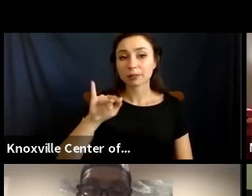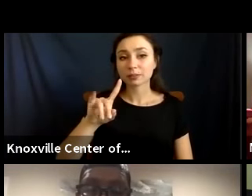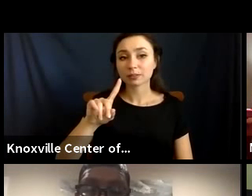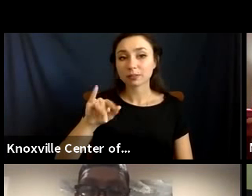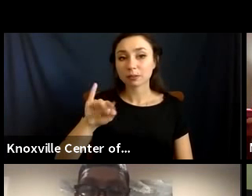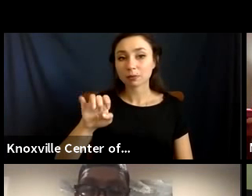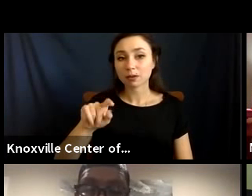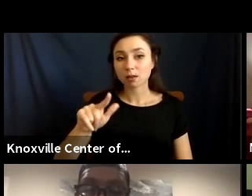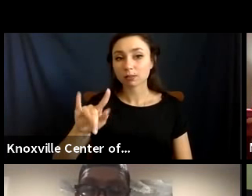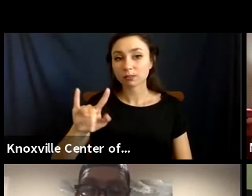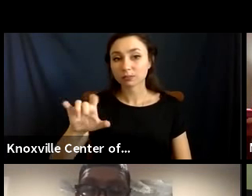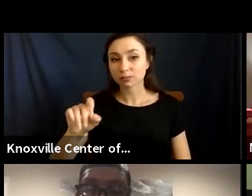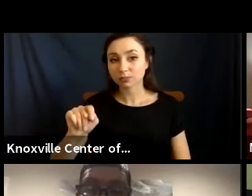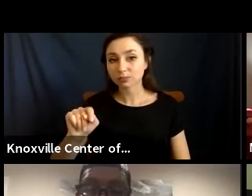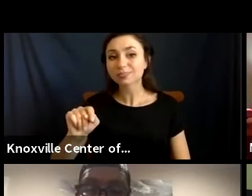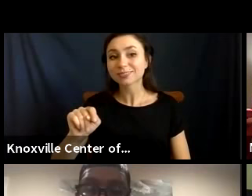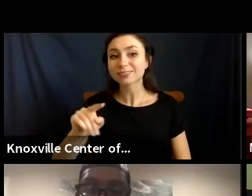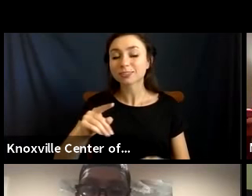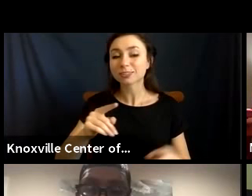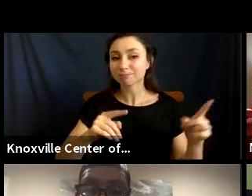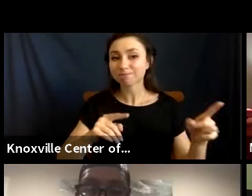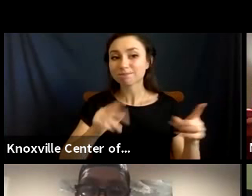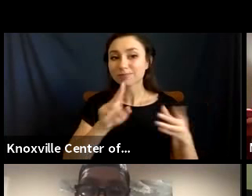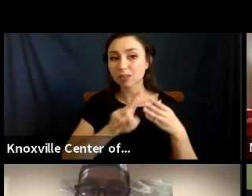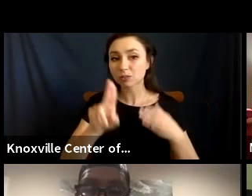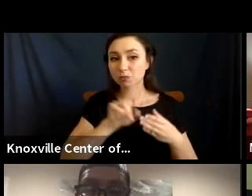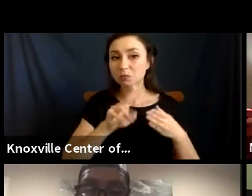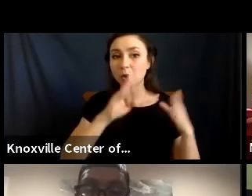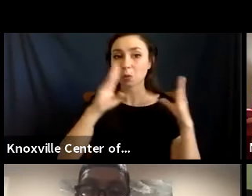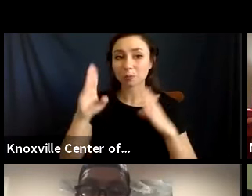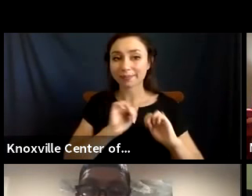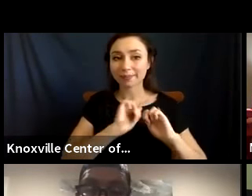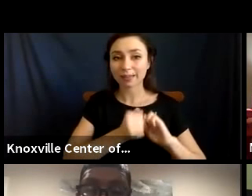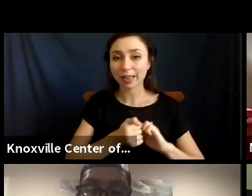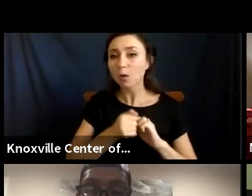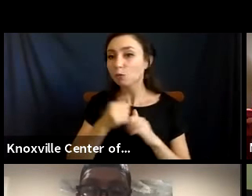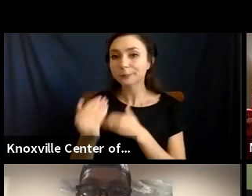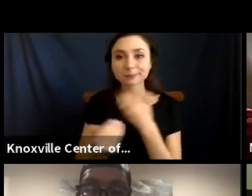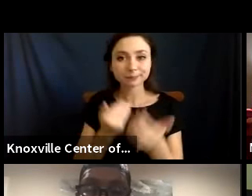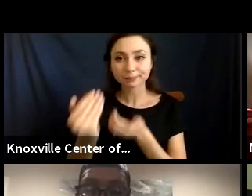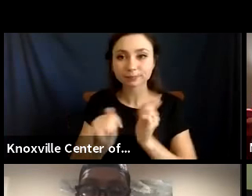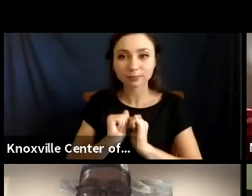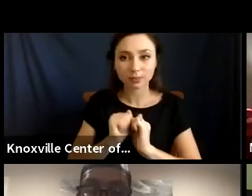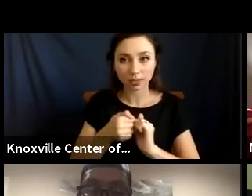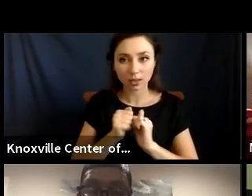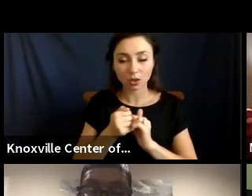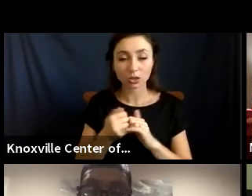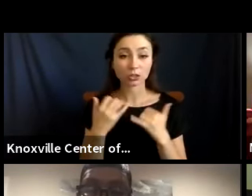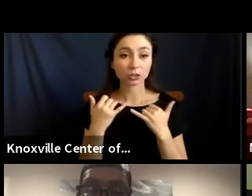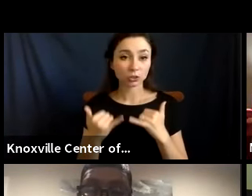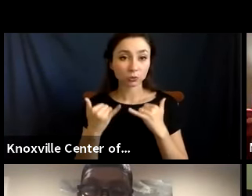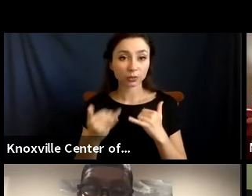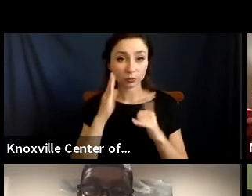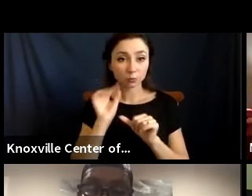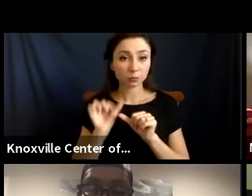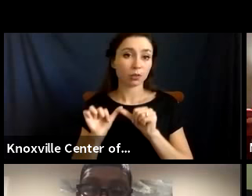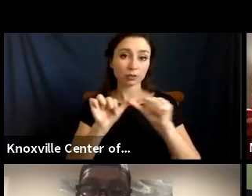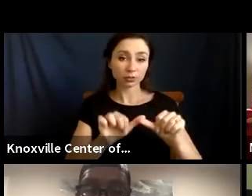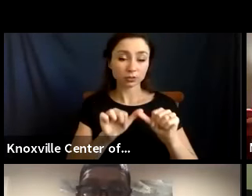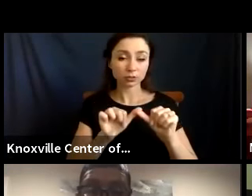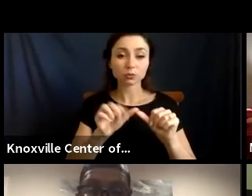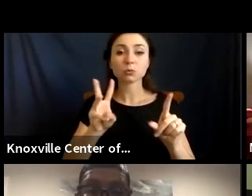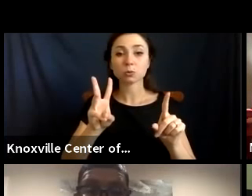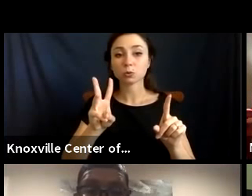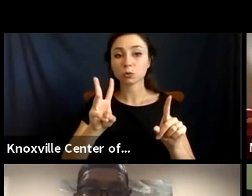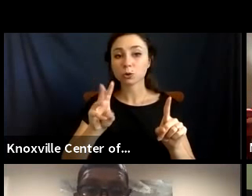pivoted on how we plan to proceed. And at this point, we will continue to do wastewater testing